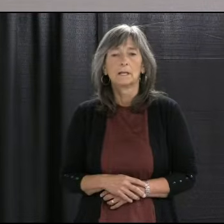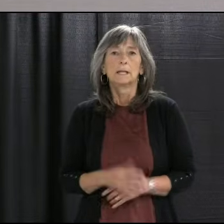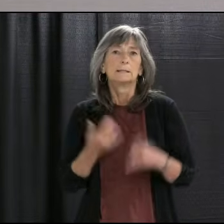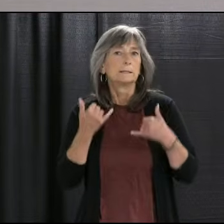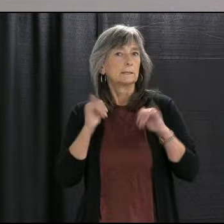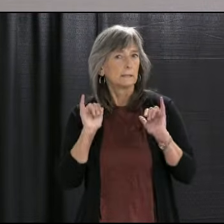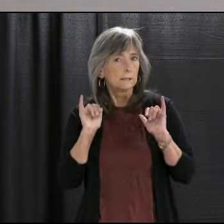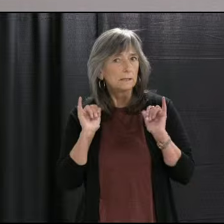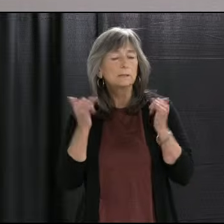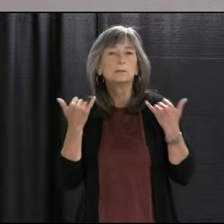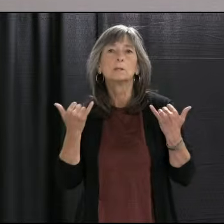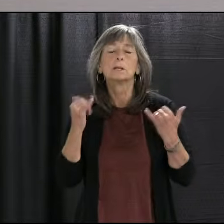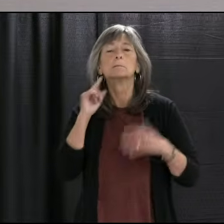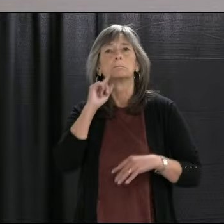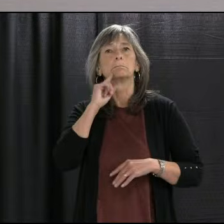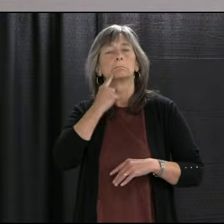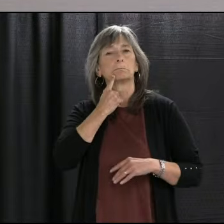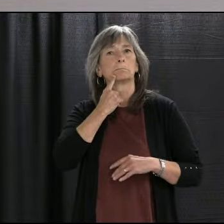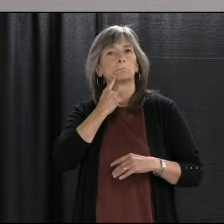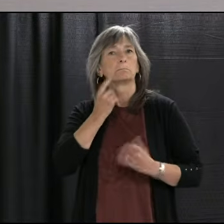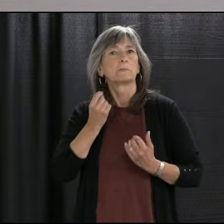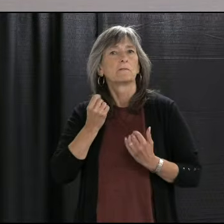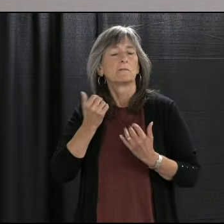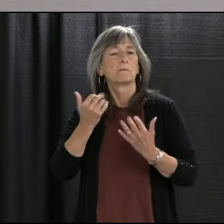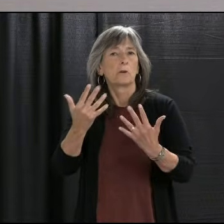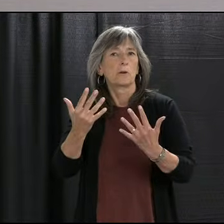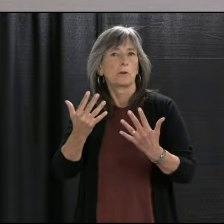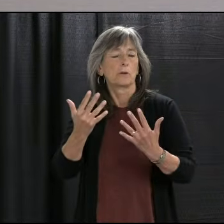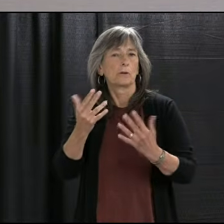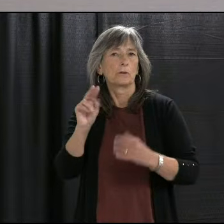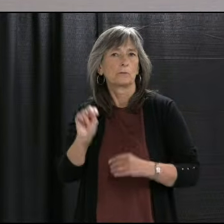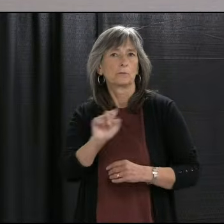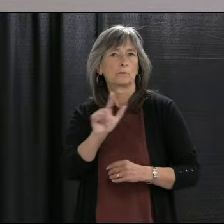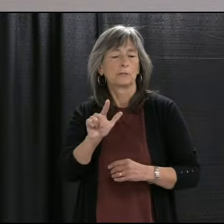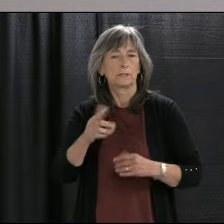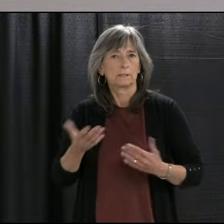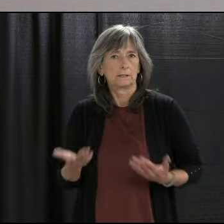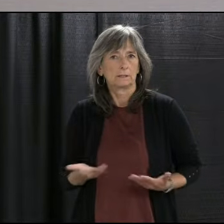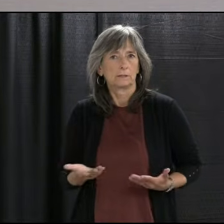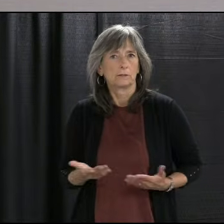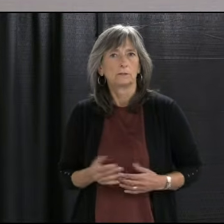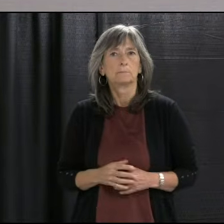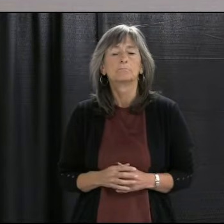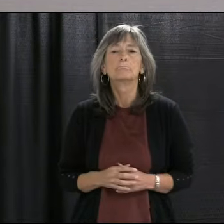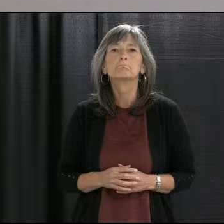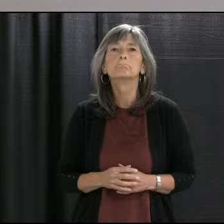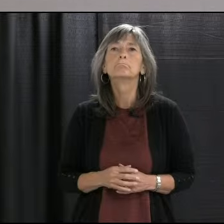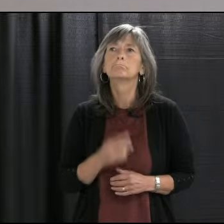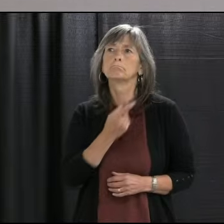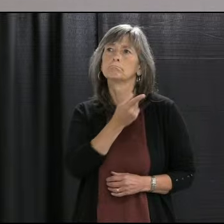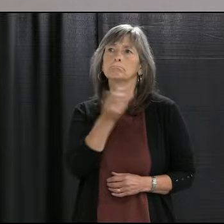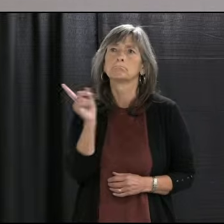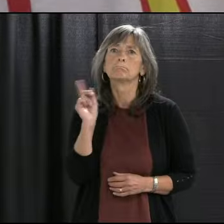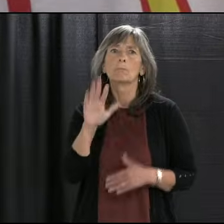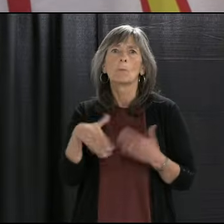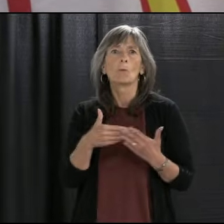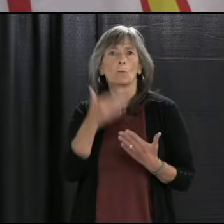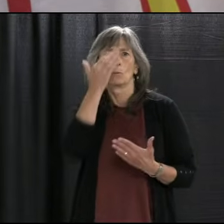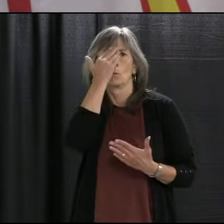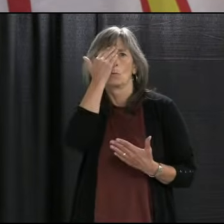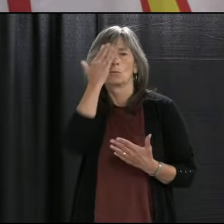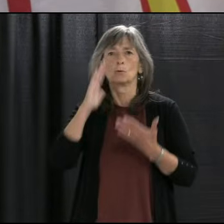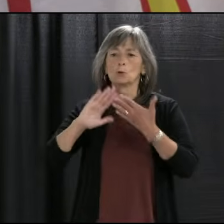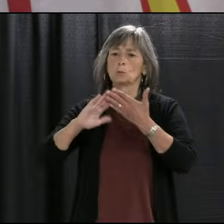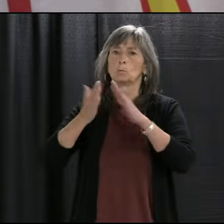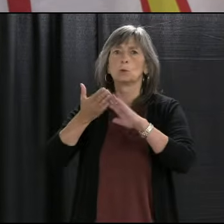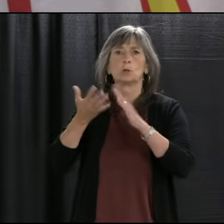experiencing a very serious situation here in Newfoundland and Labrador. And as everybody knows, entire communities have been evacuated